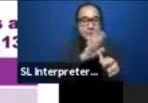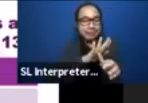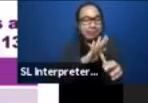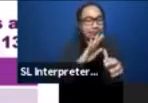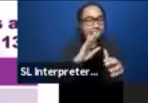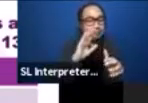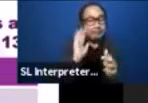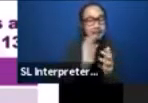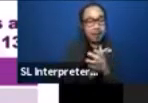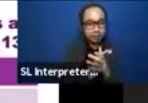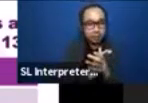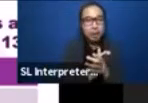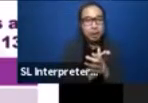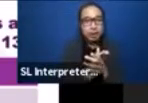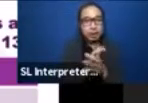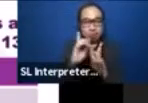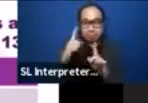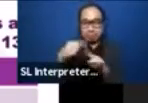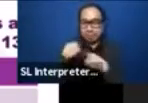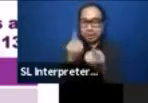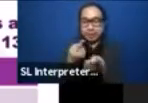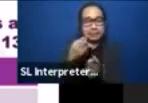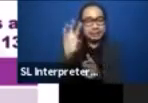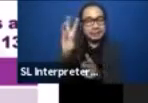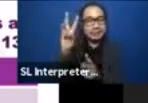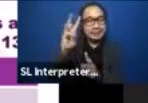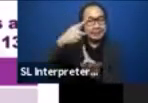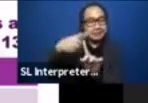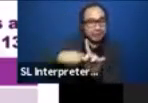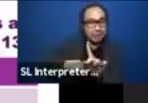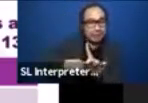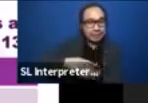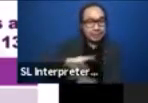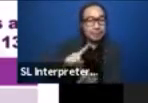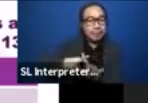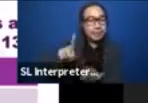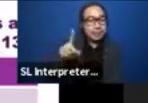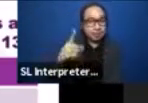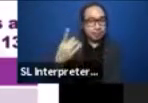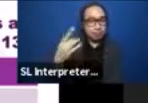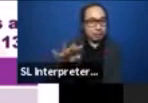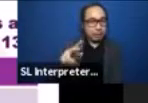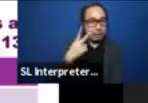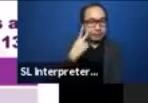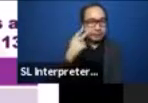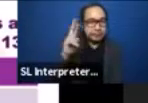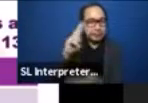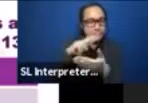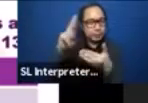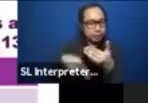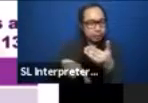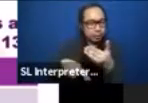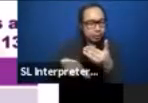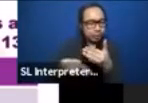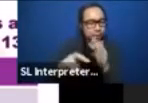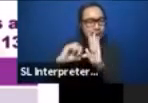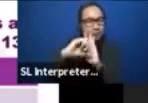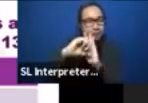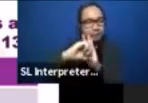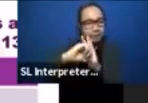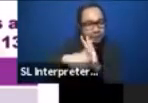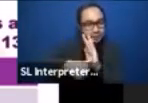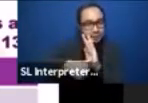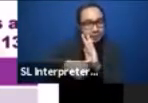6 months, you can see the only one that can present in this side here is about the only the